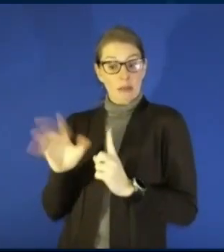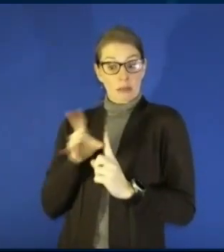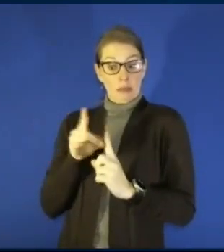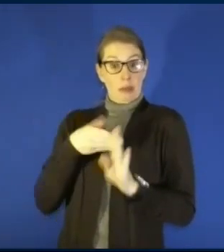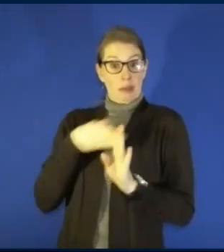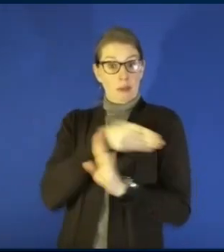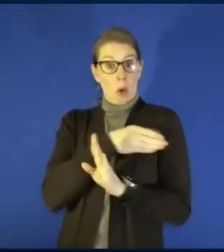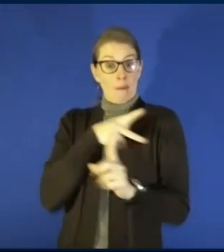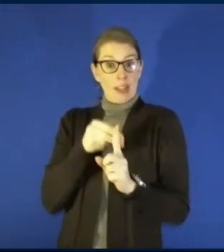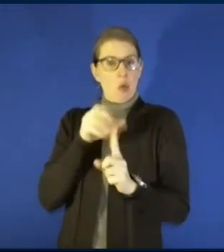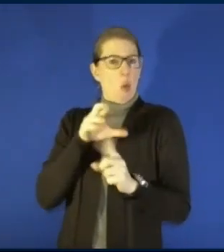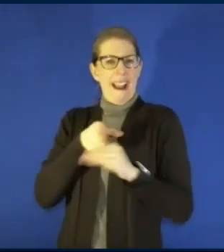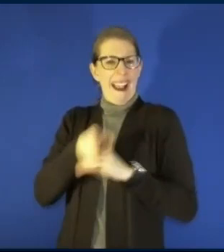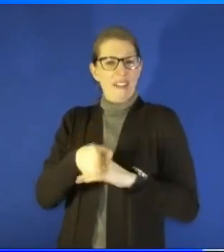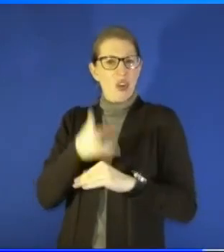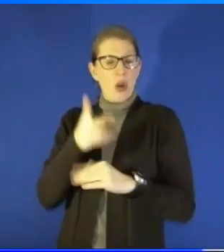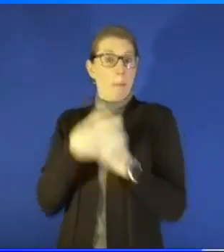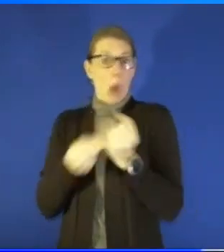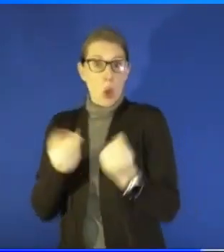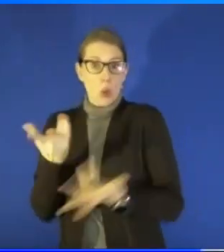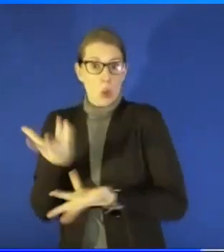available, after, both?